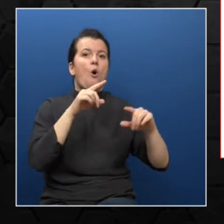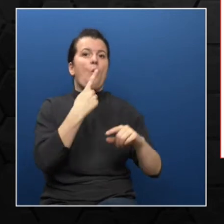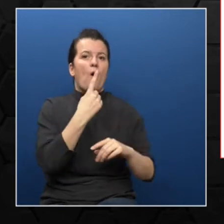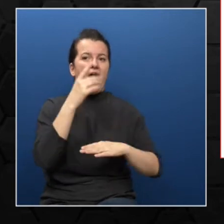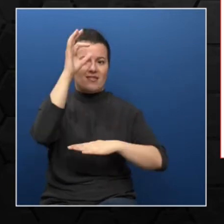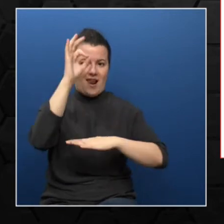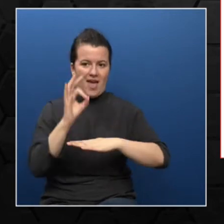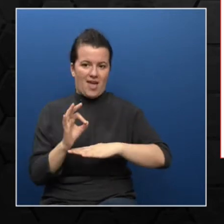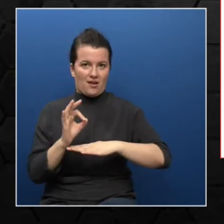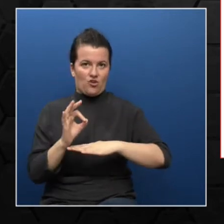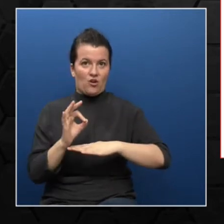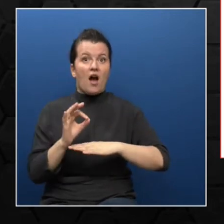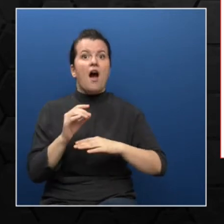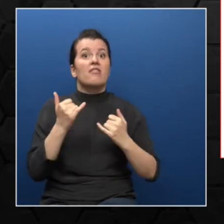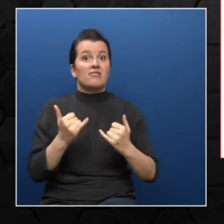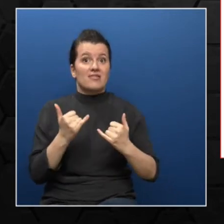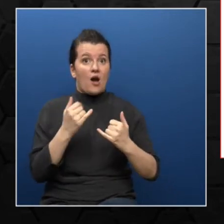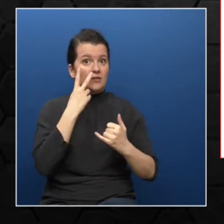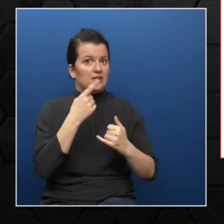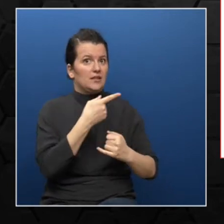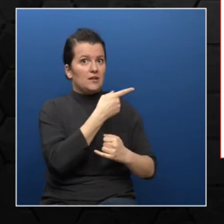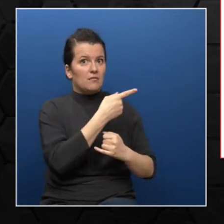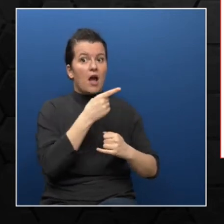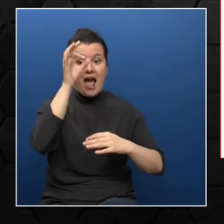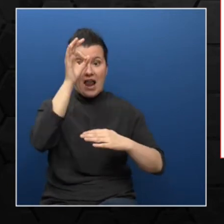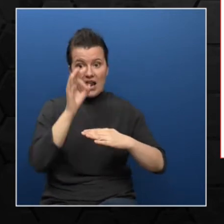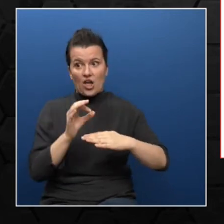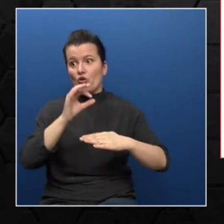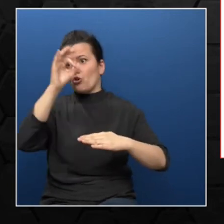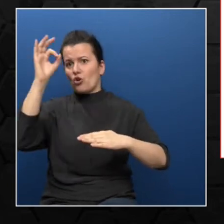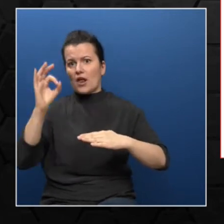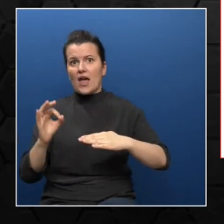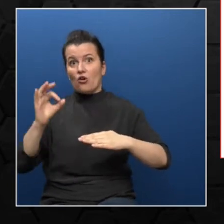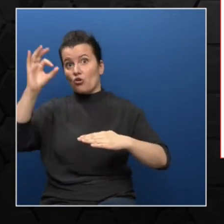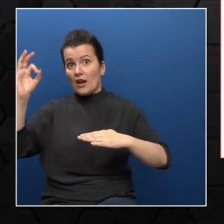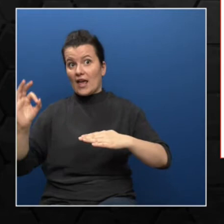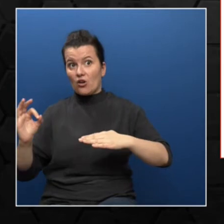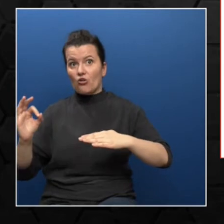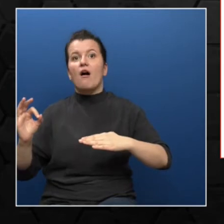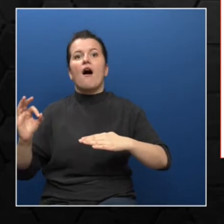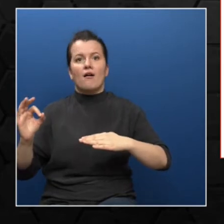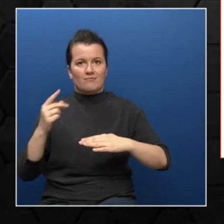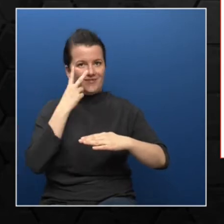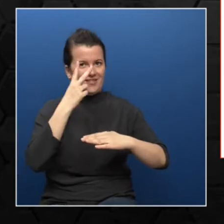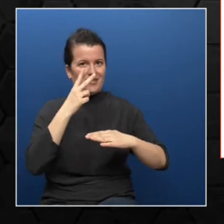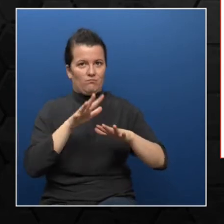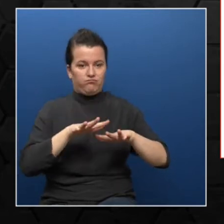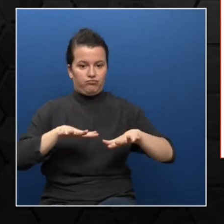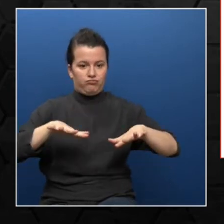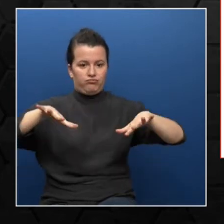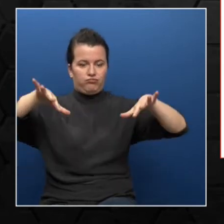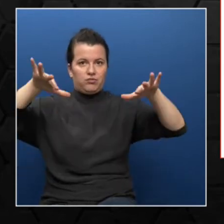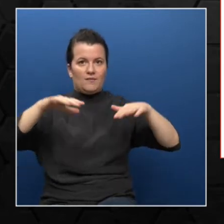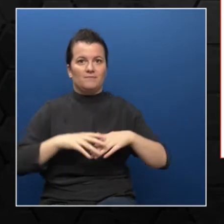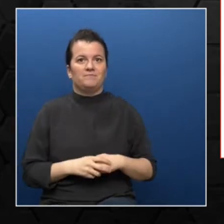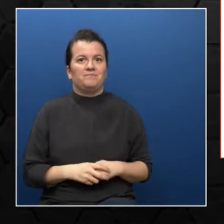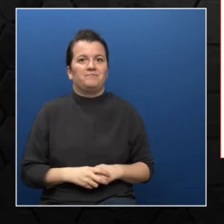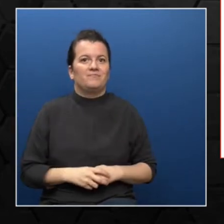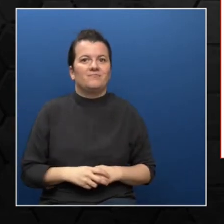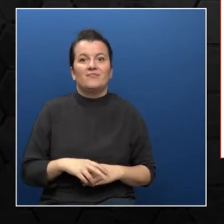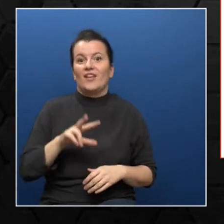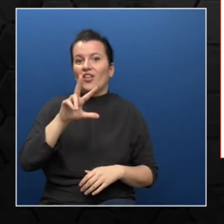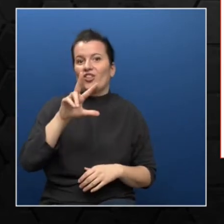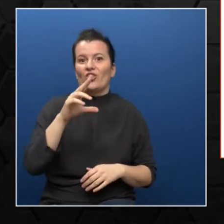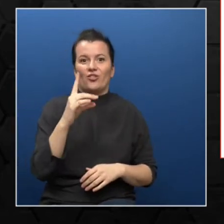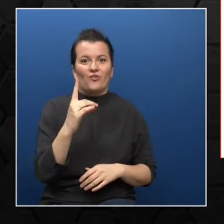get a 3D graph. So now you can see the problem is from getting from the top, we need to somehow find a